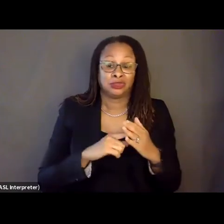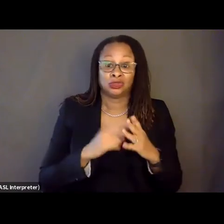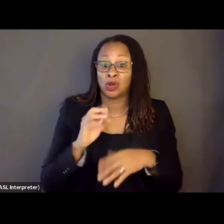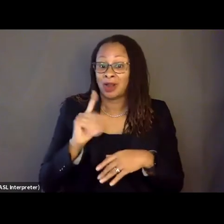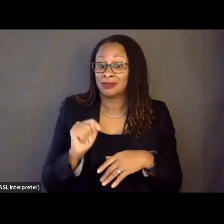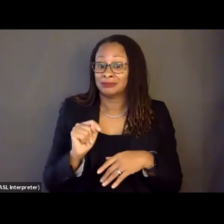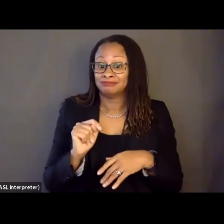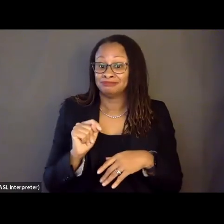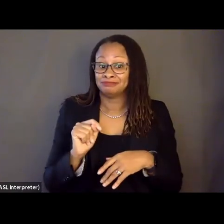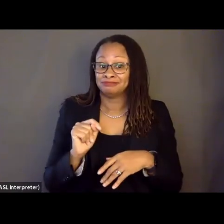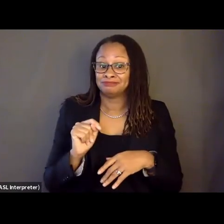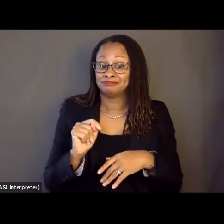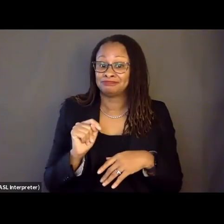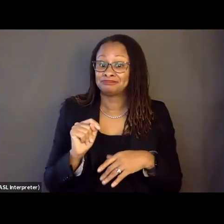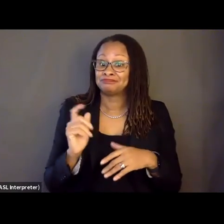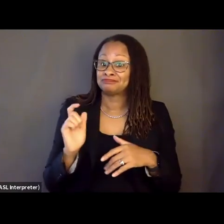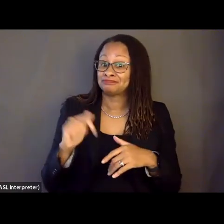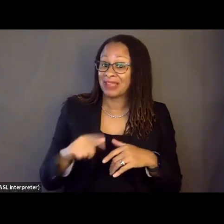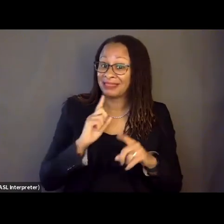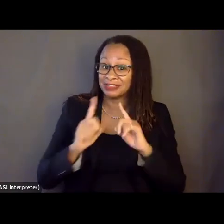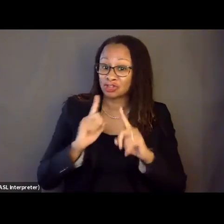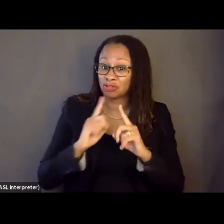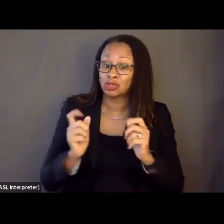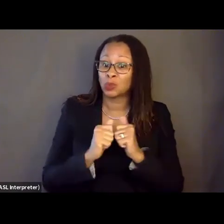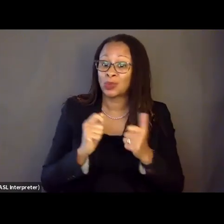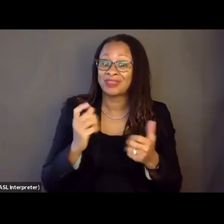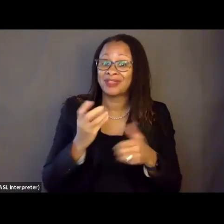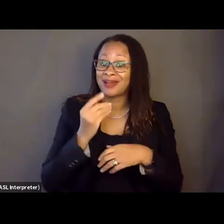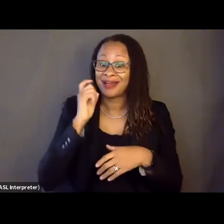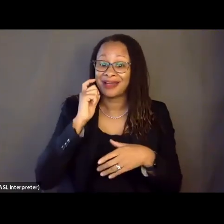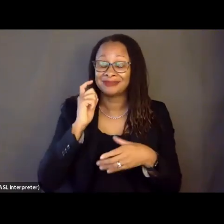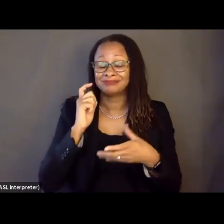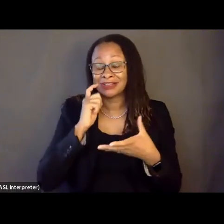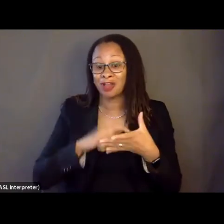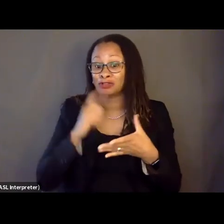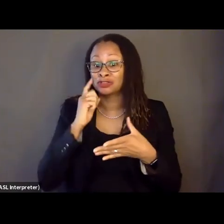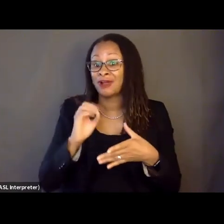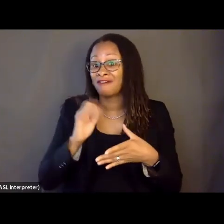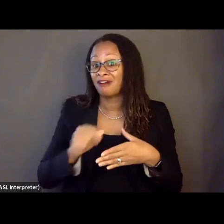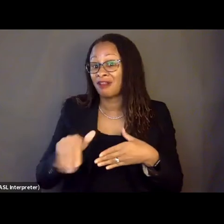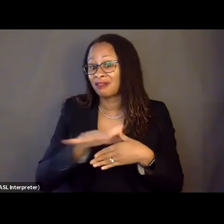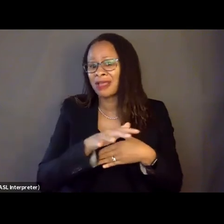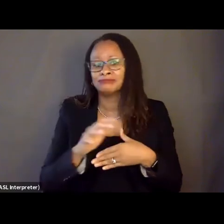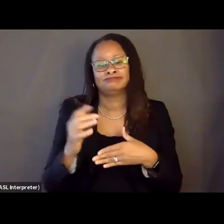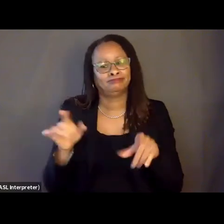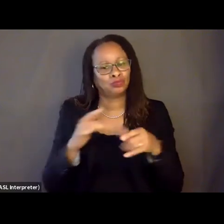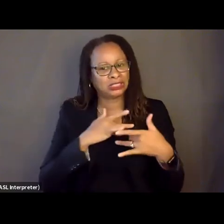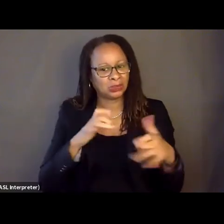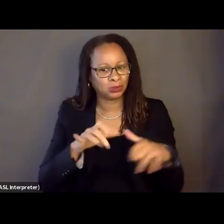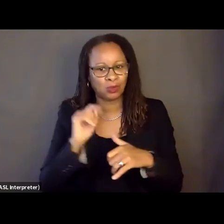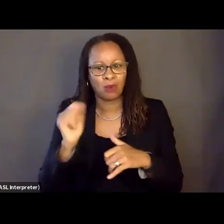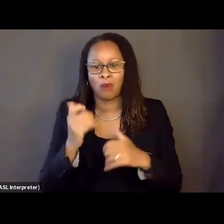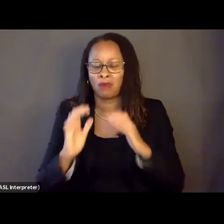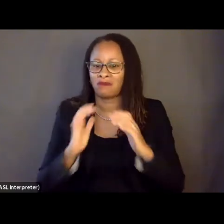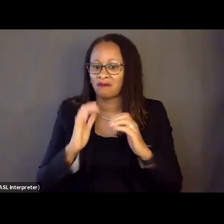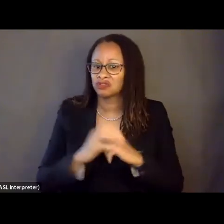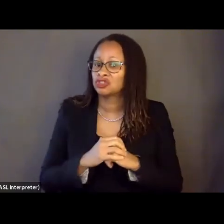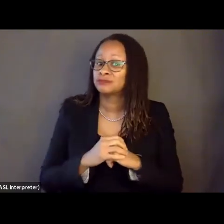this conversation with a land acknowledgement, as we do for all of our conversations. I'm coming to